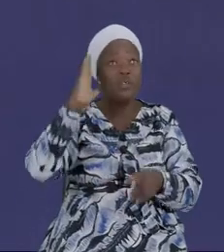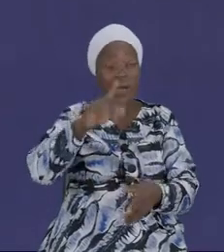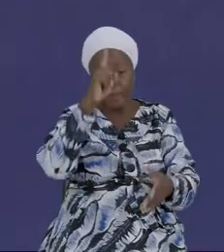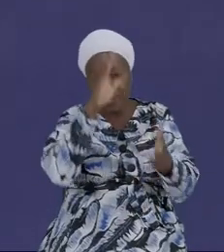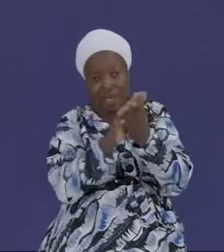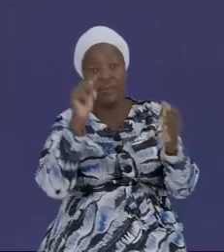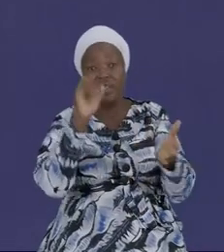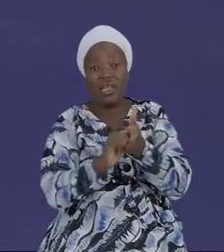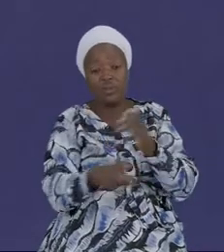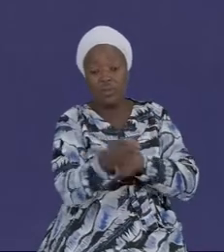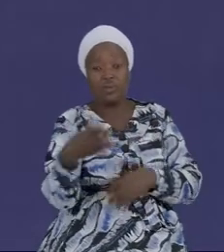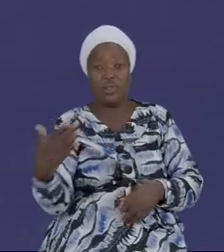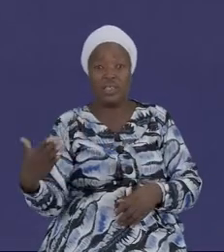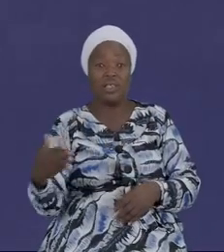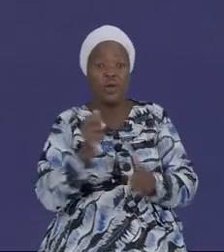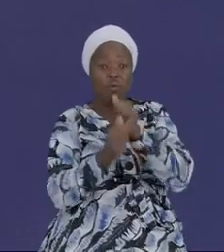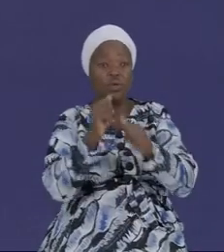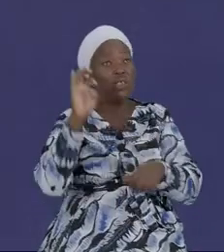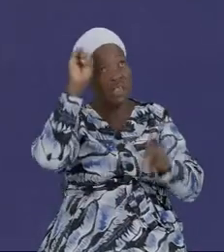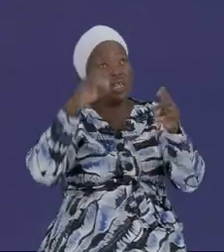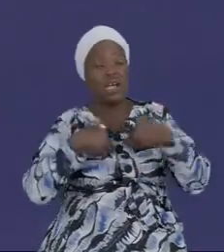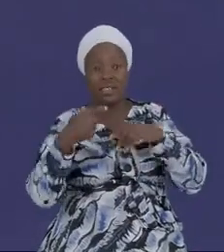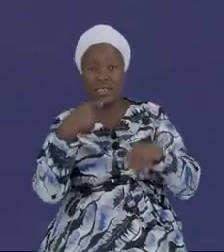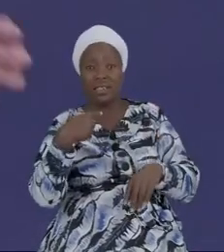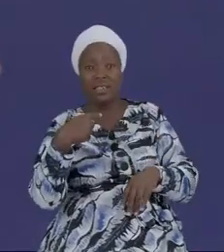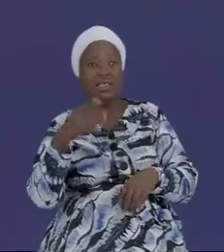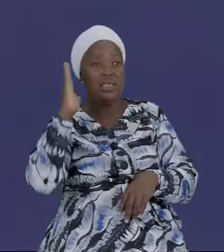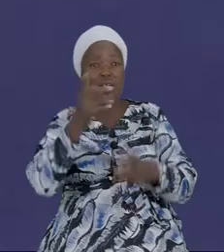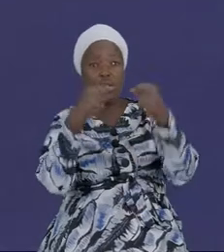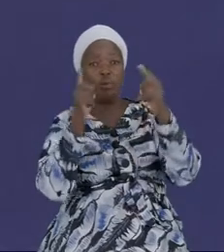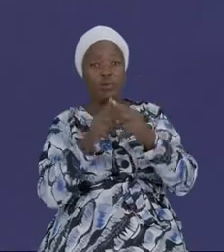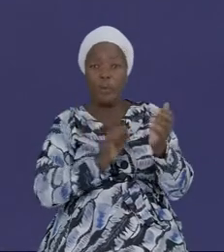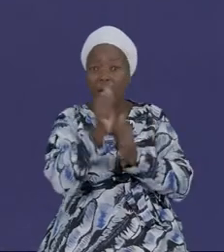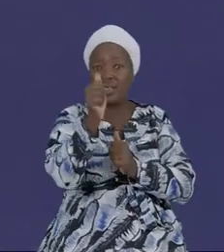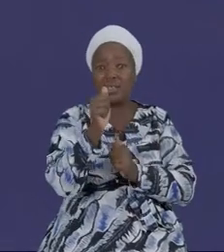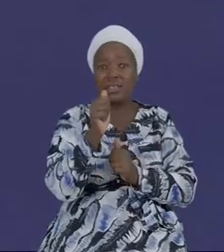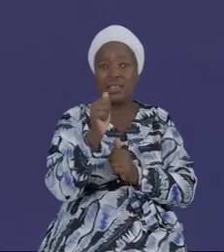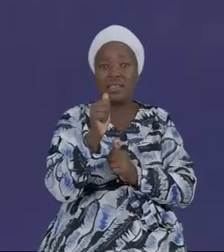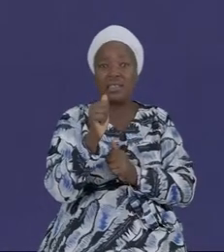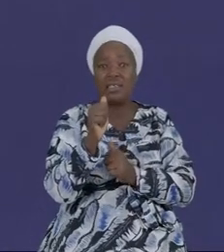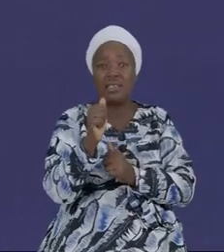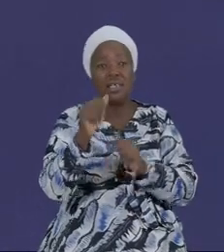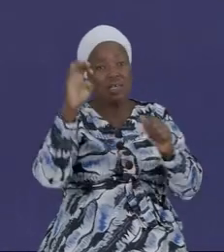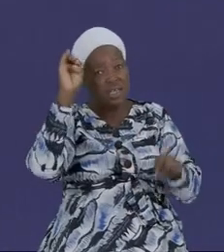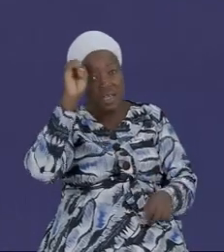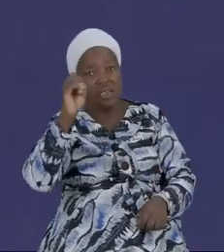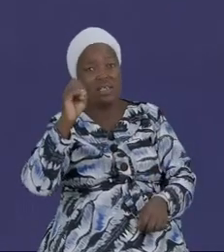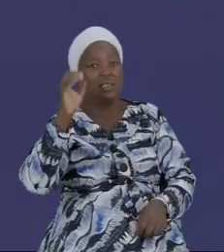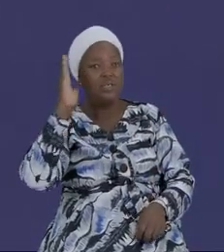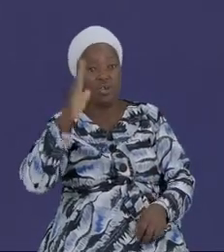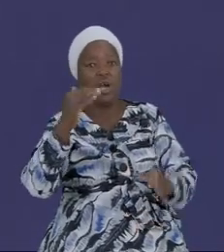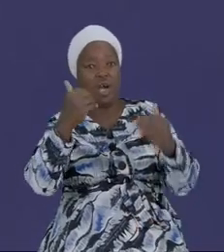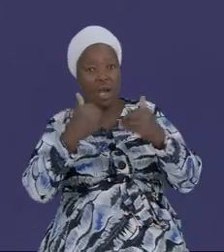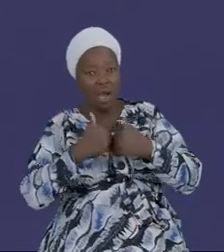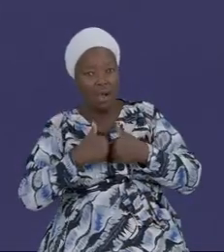believe that those things which he has said shall come to pass, he shall